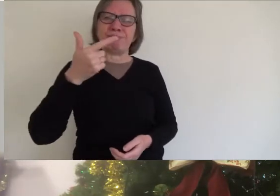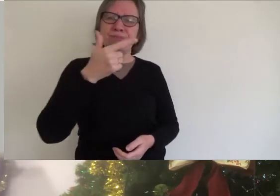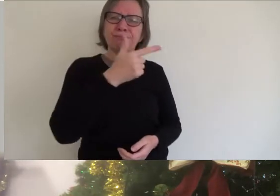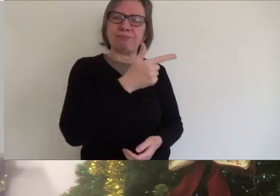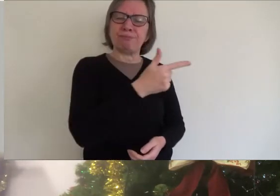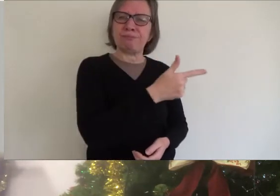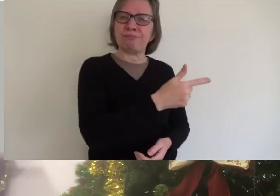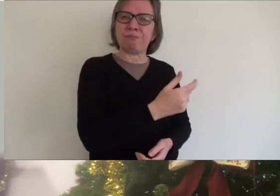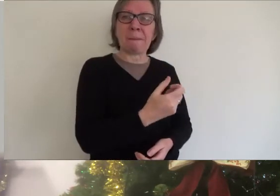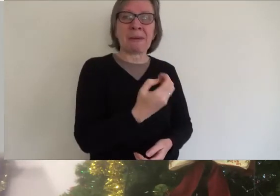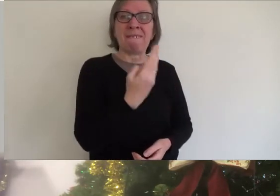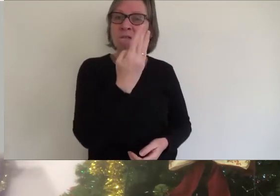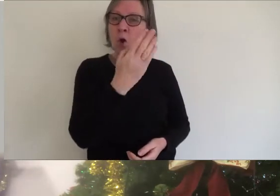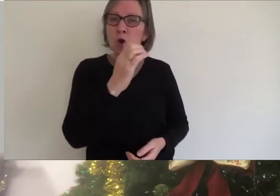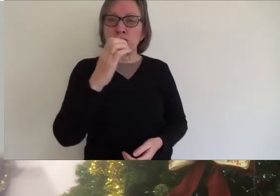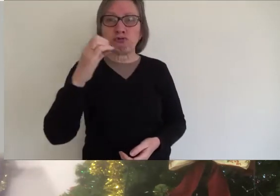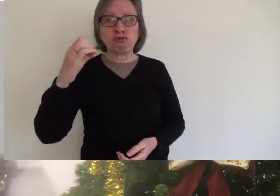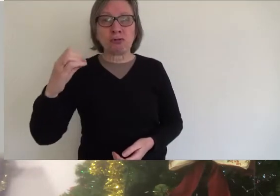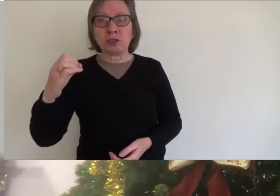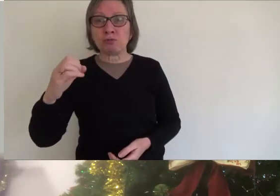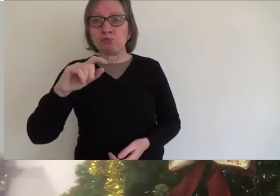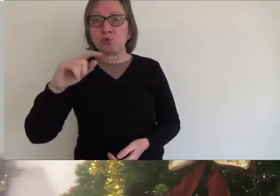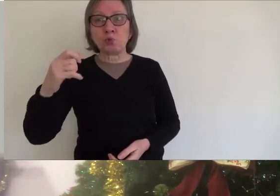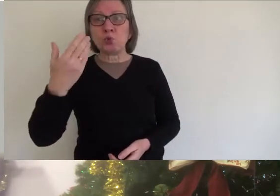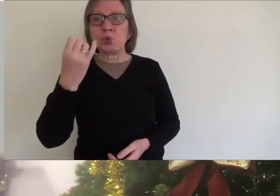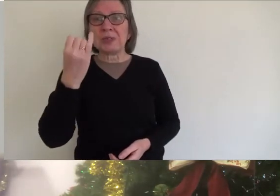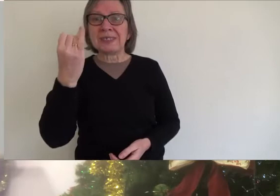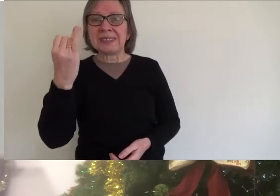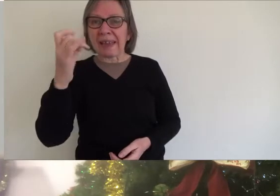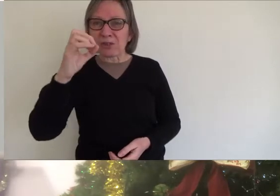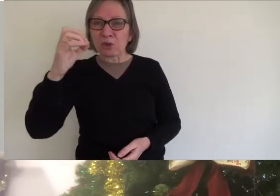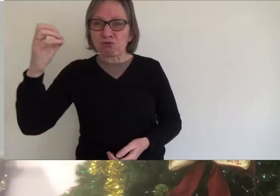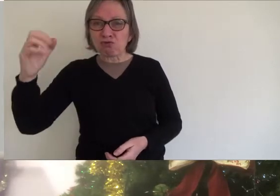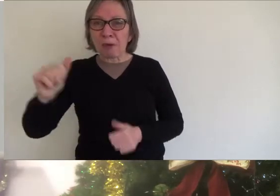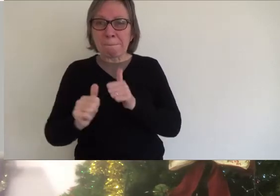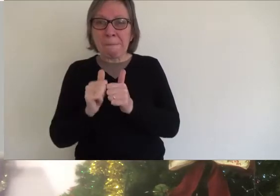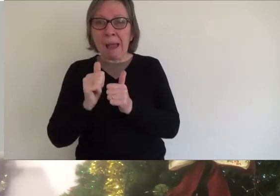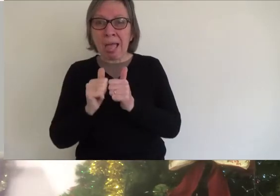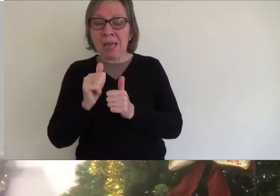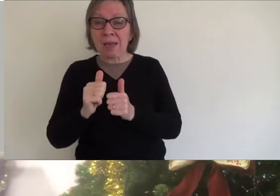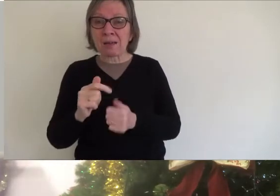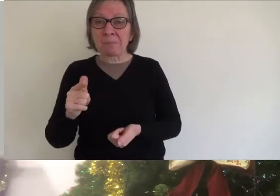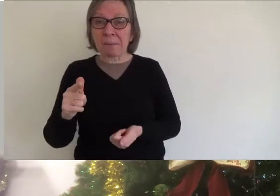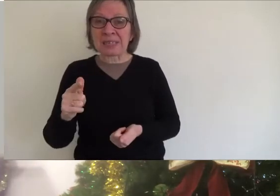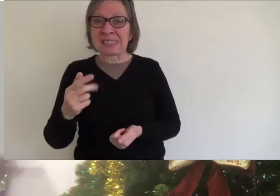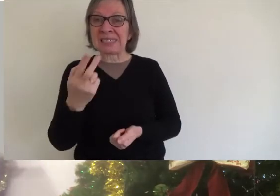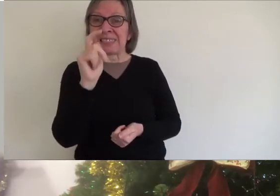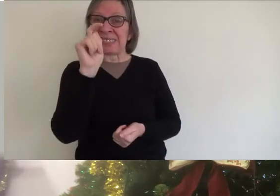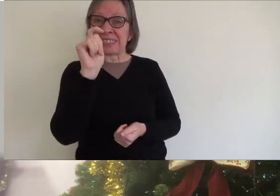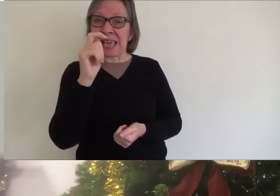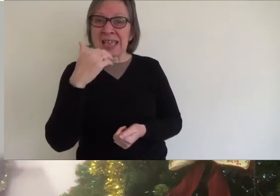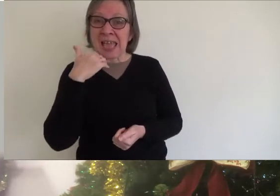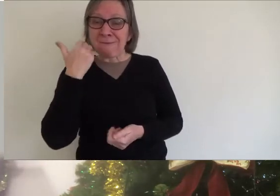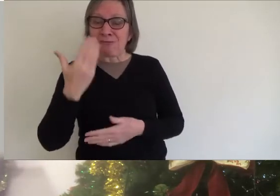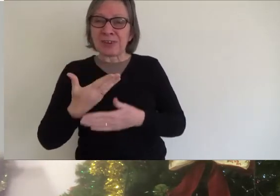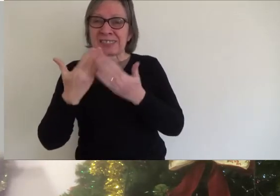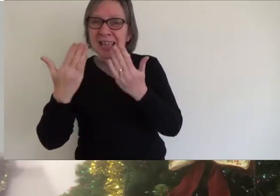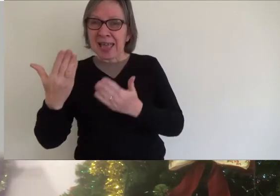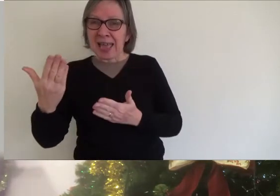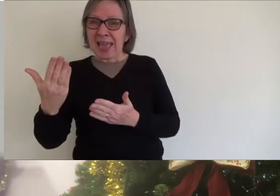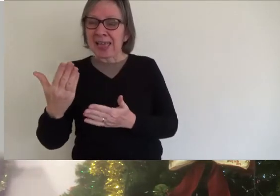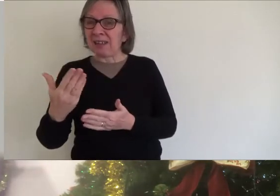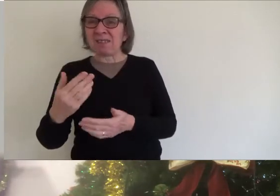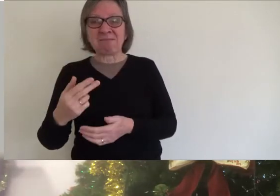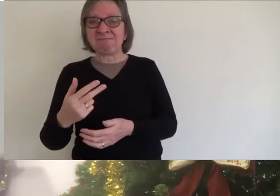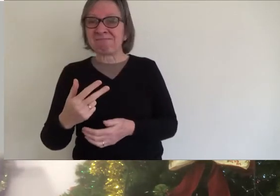miles away, 10 miles a day by camel has been estimated. So they took the time, several